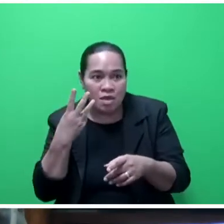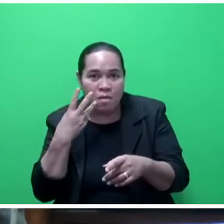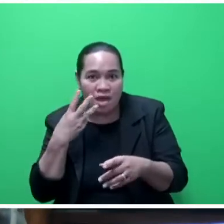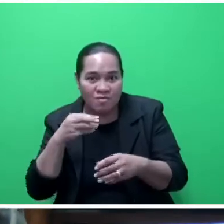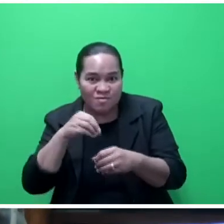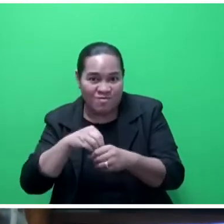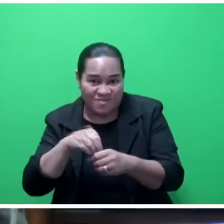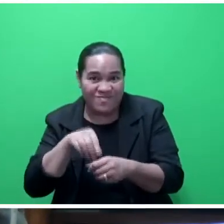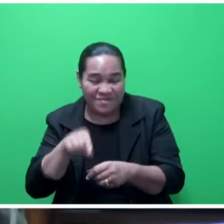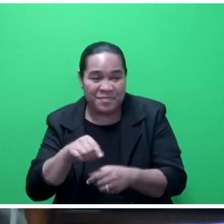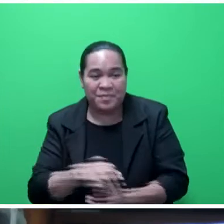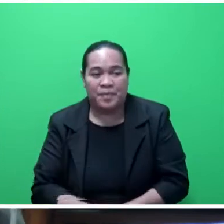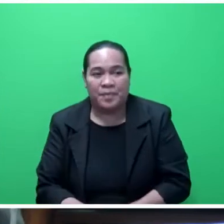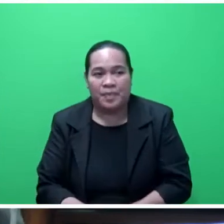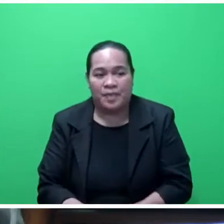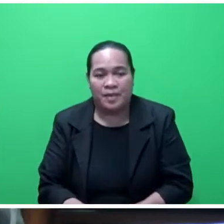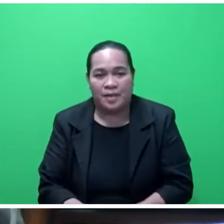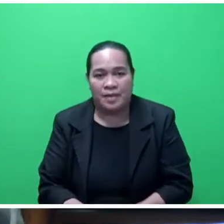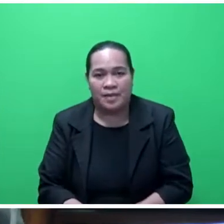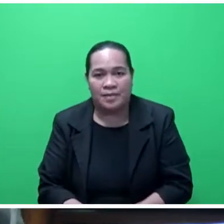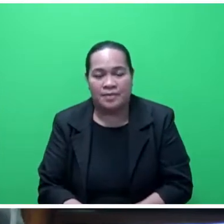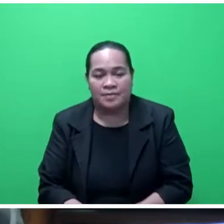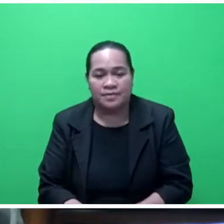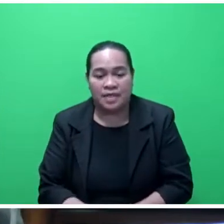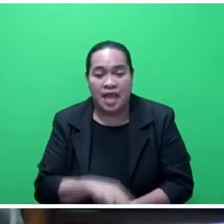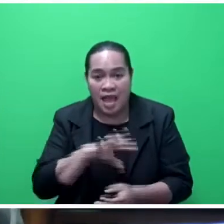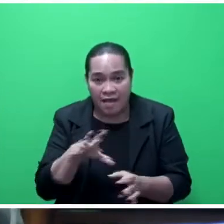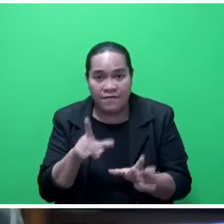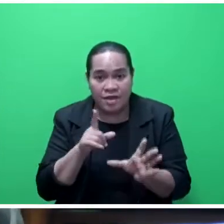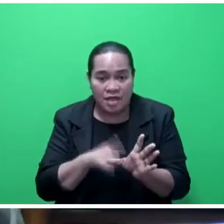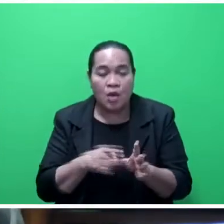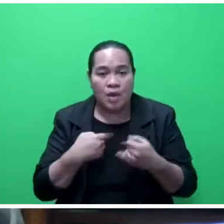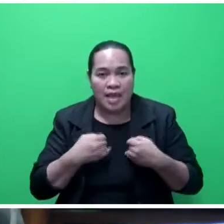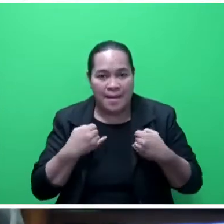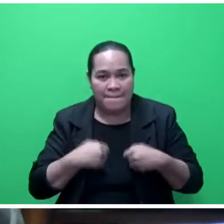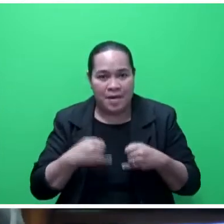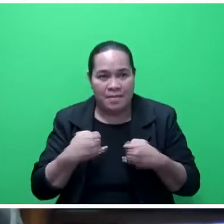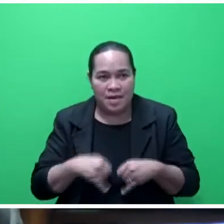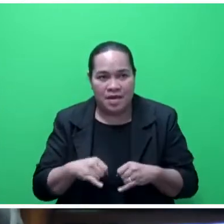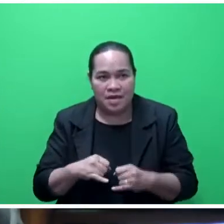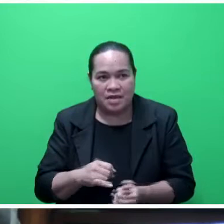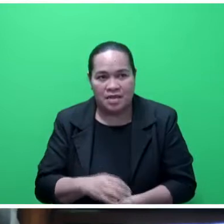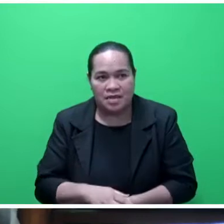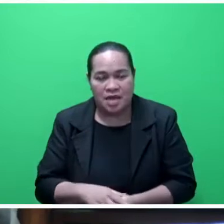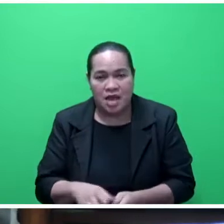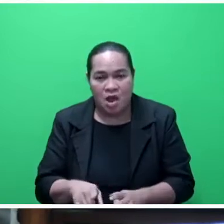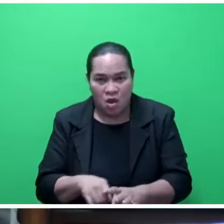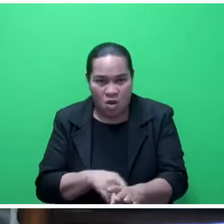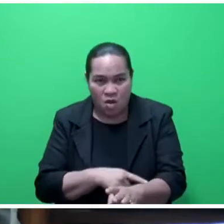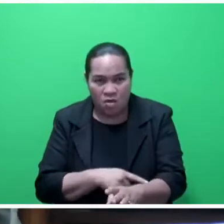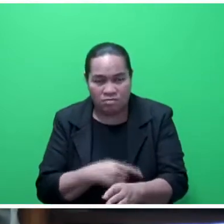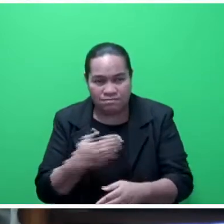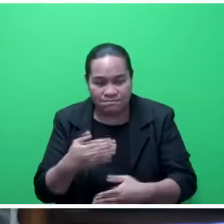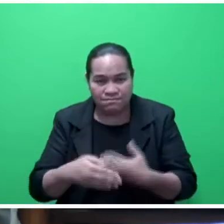agriculture. Mr. Speaker, annually we implement for a long period of time. Annually,